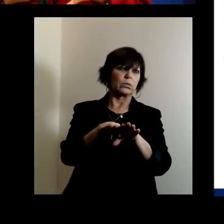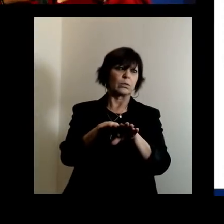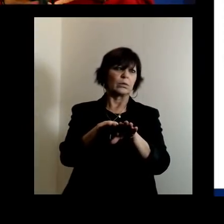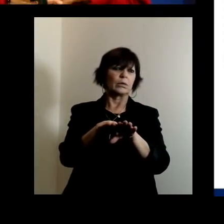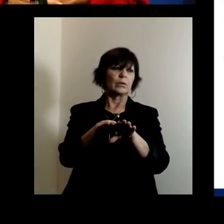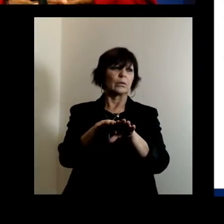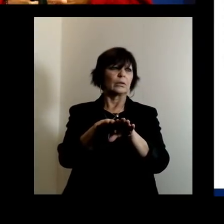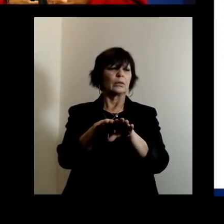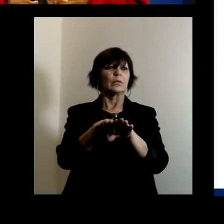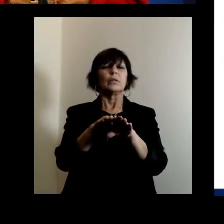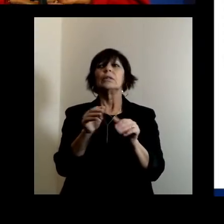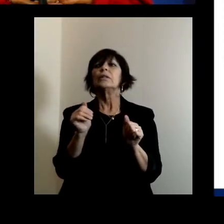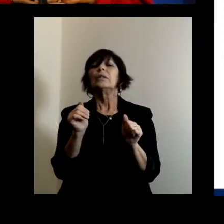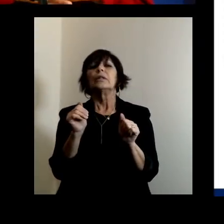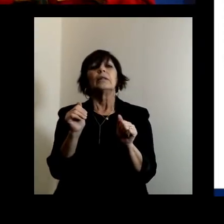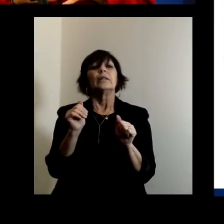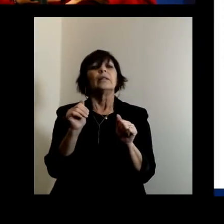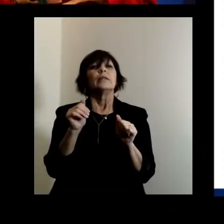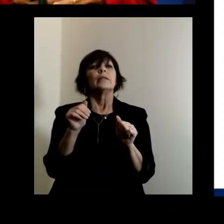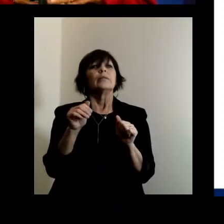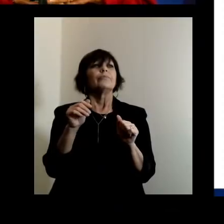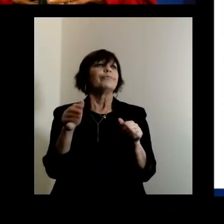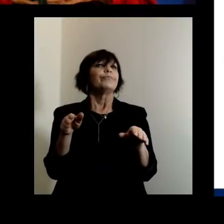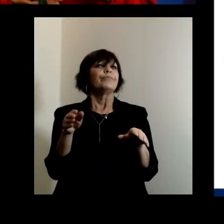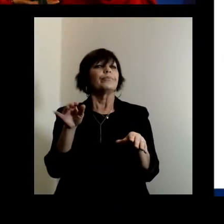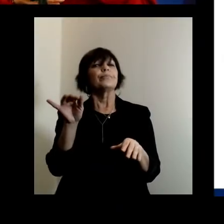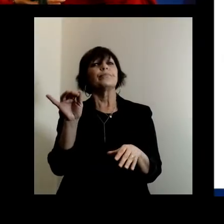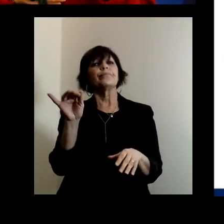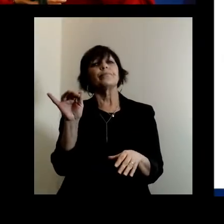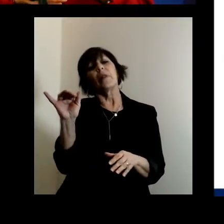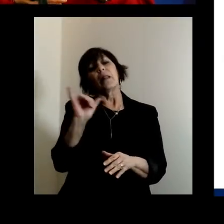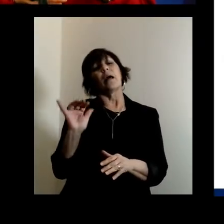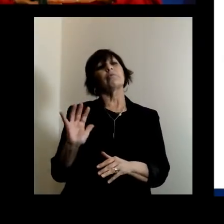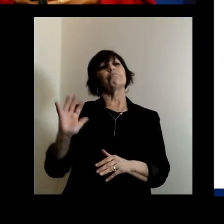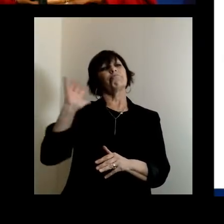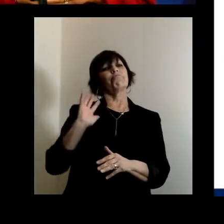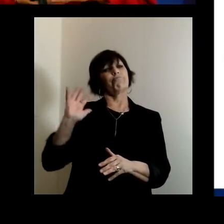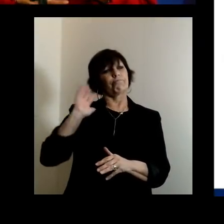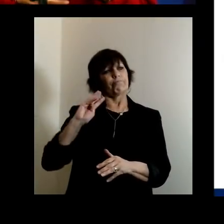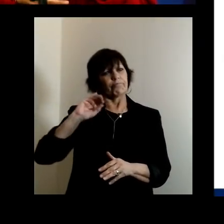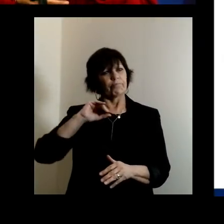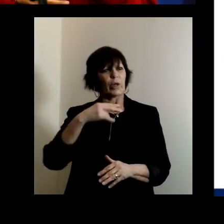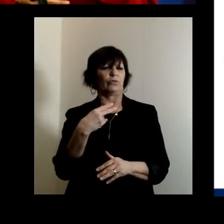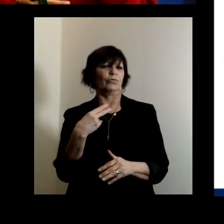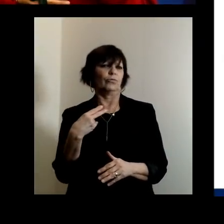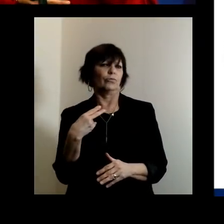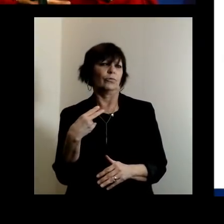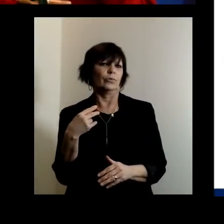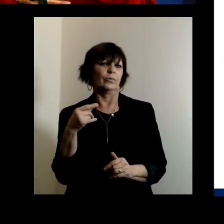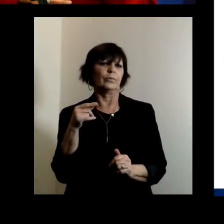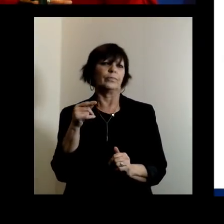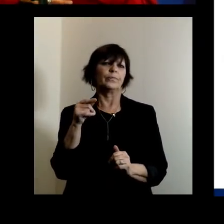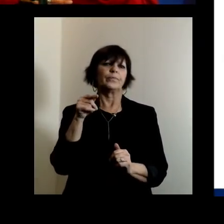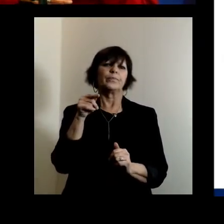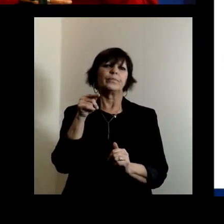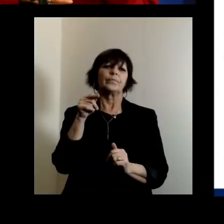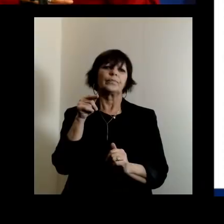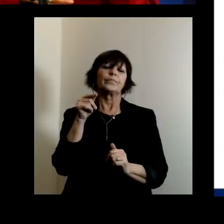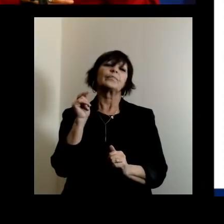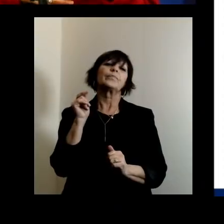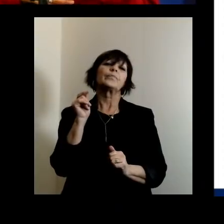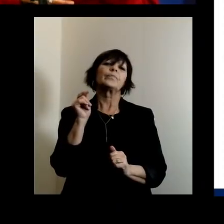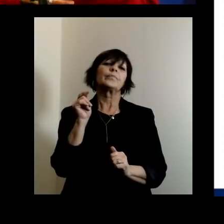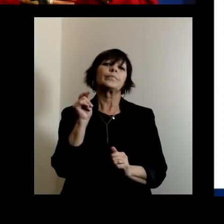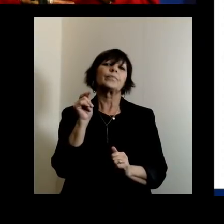of non-essential services close, as Dr. Winkelstein calls is replicating